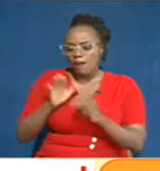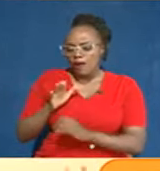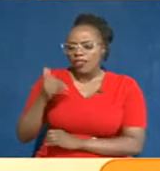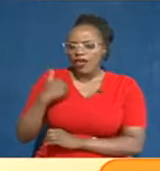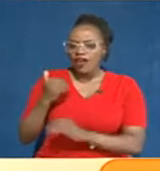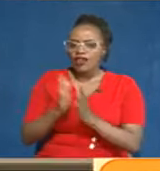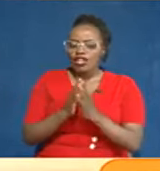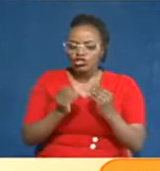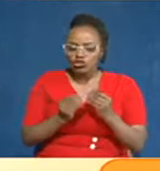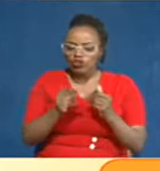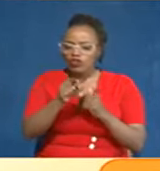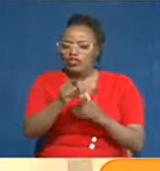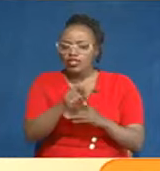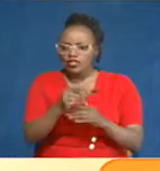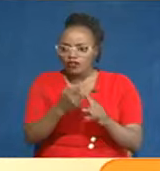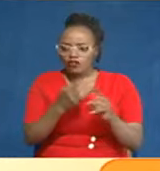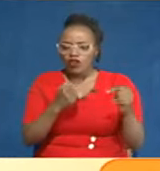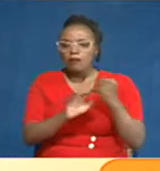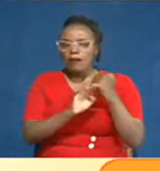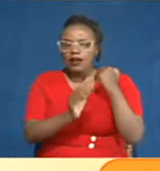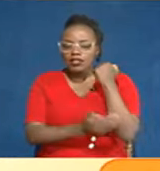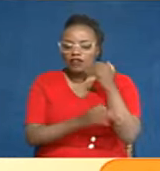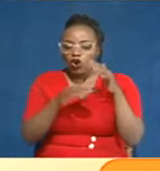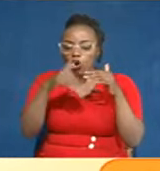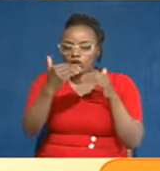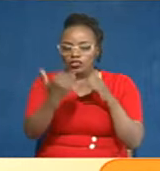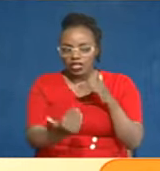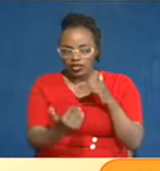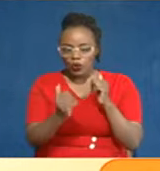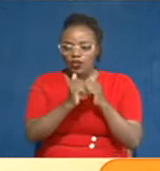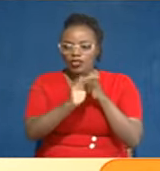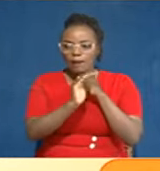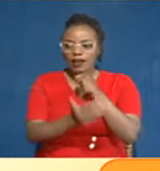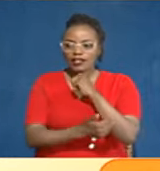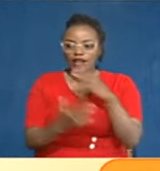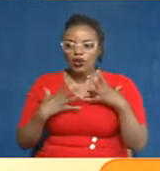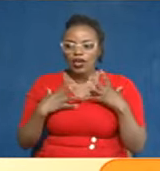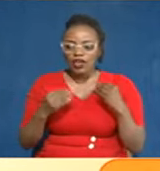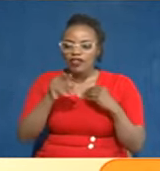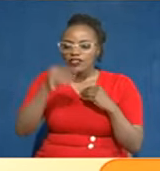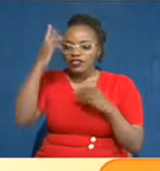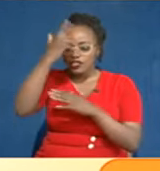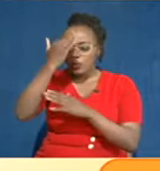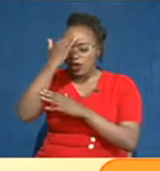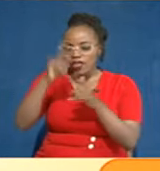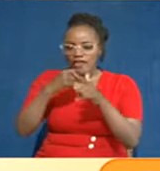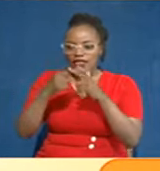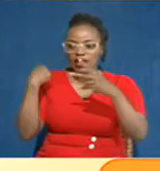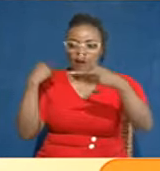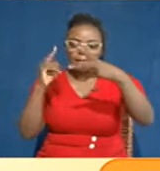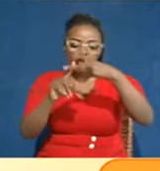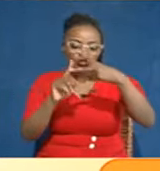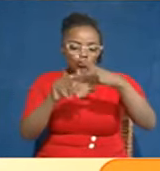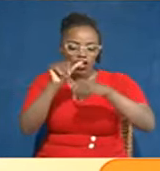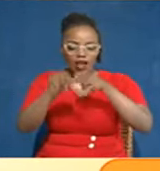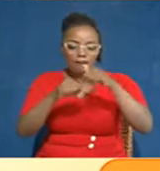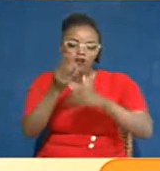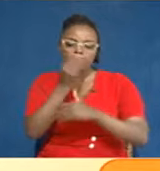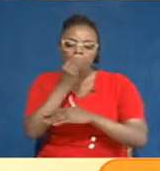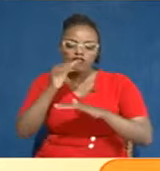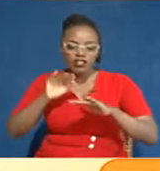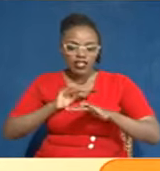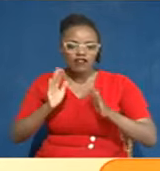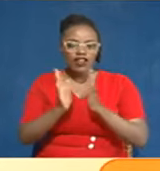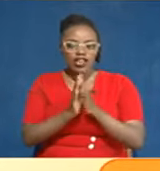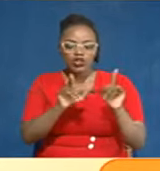really solving for childhood mortality. That's number one. And number two is looking around food security.